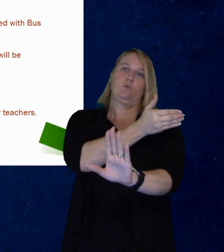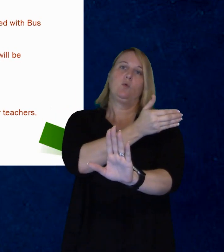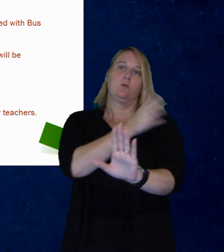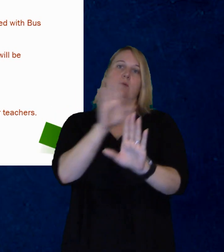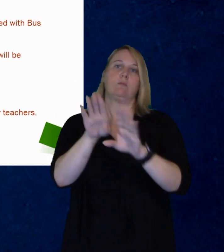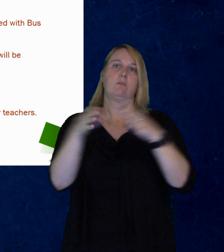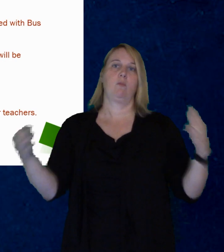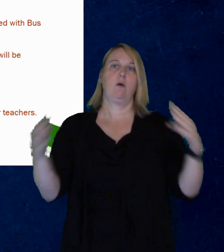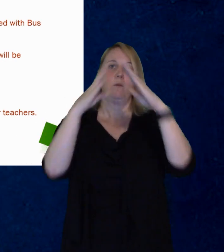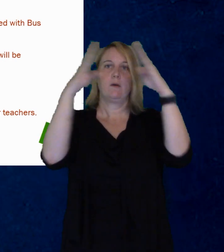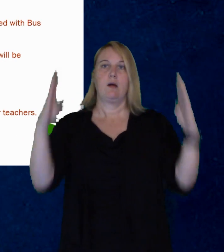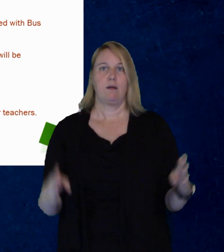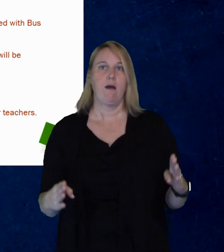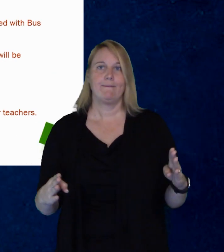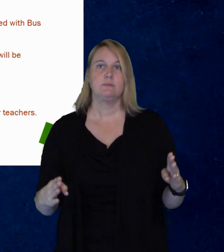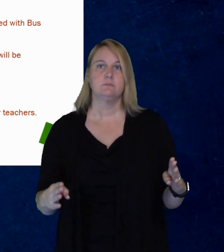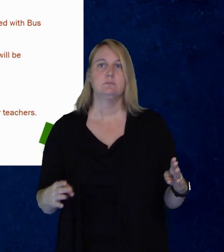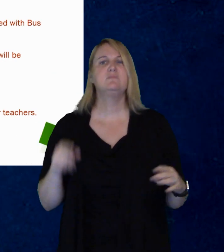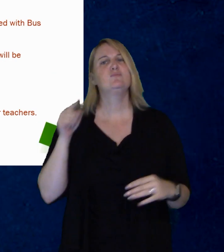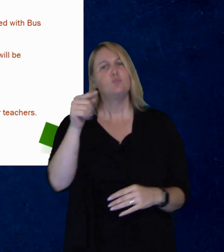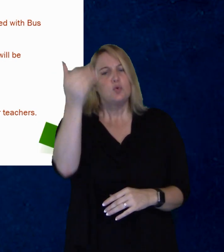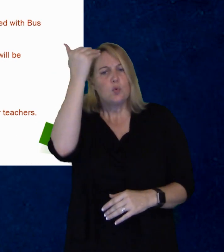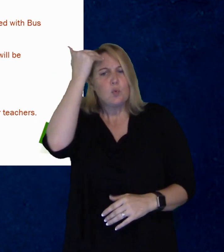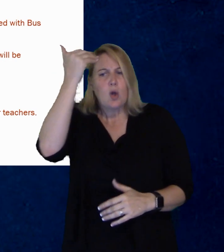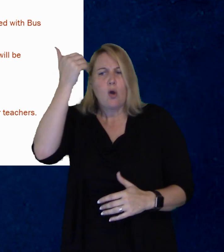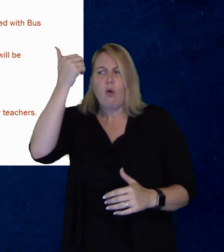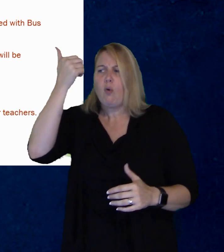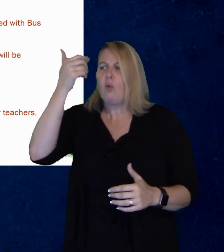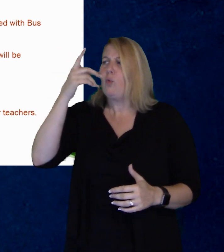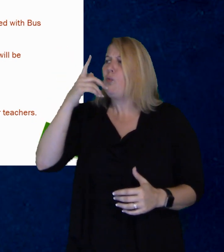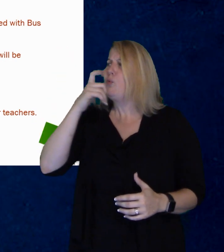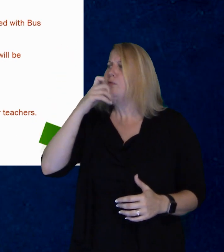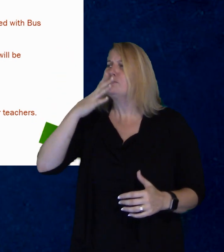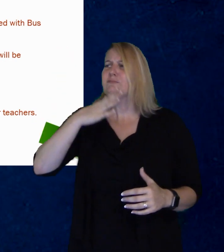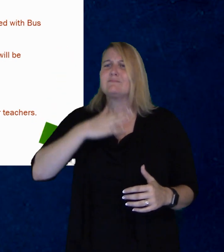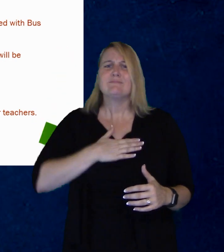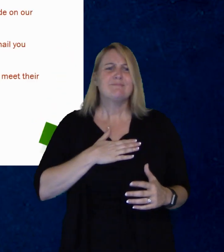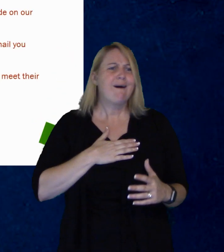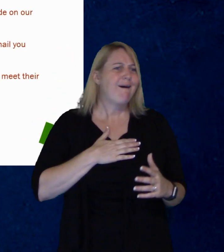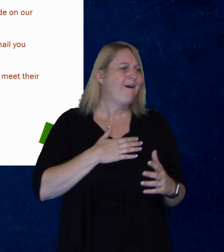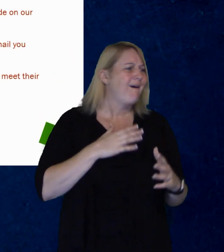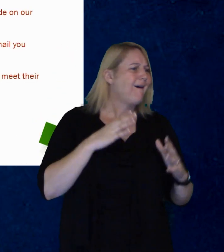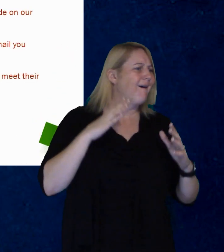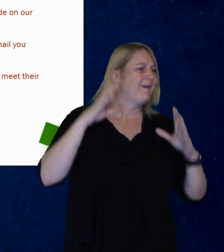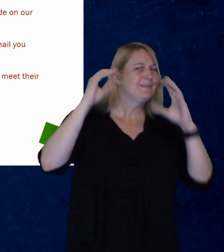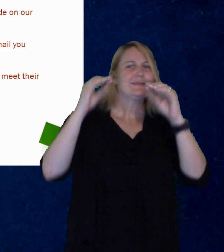you know who your child's teacher is, so when you come, you know which classroom to go to.